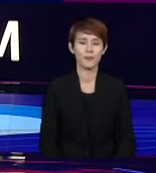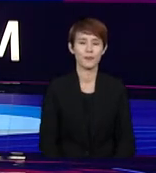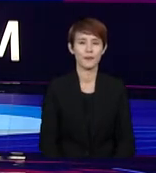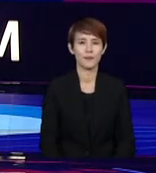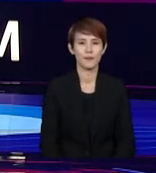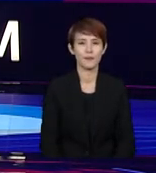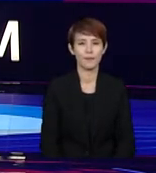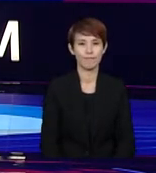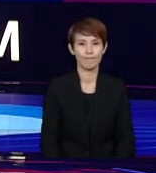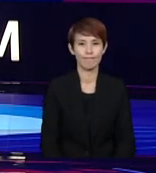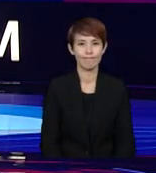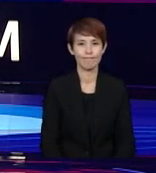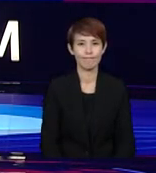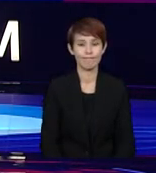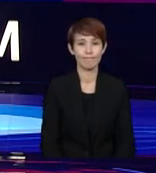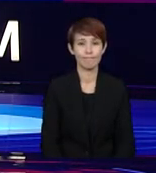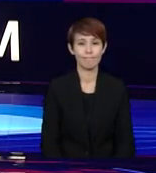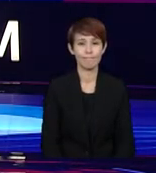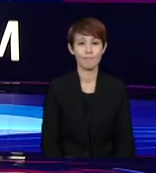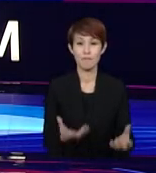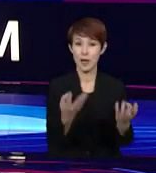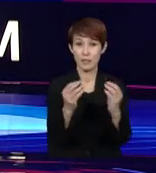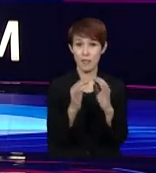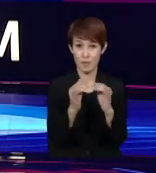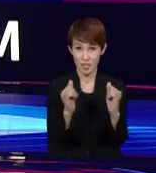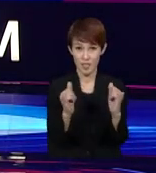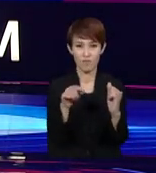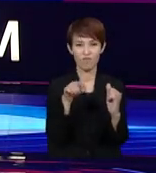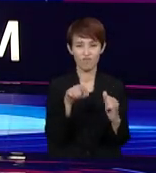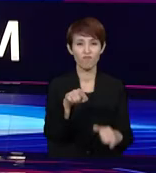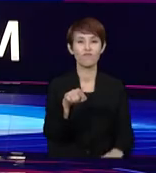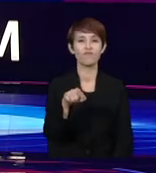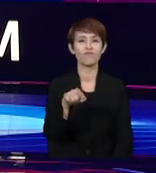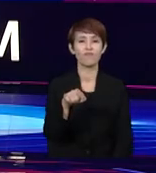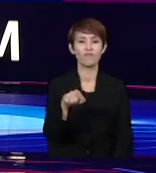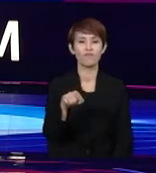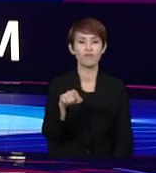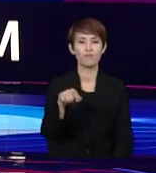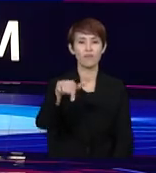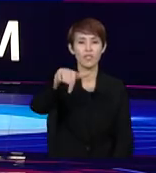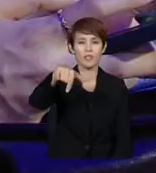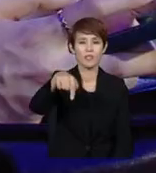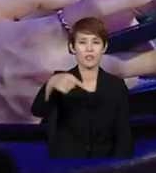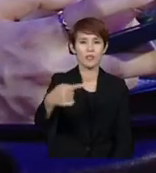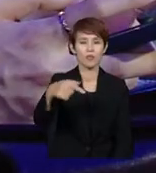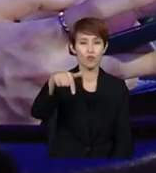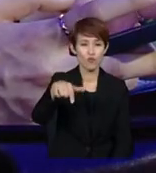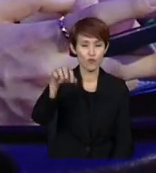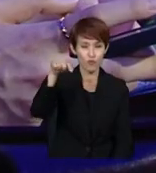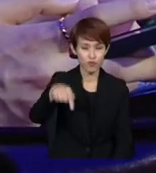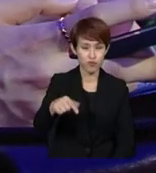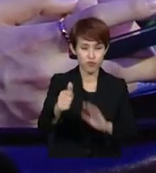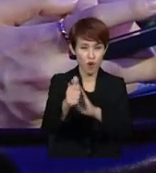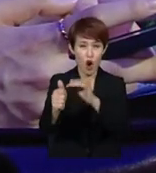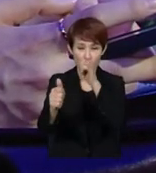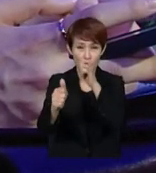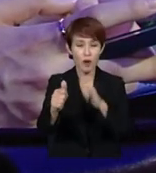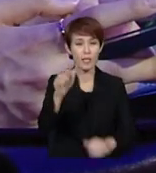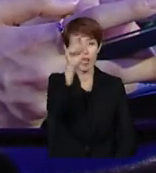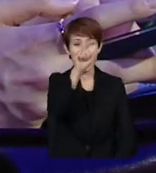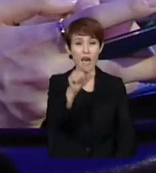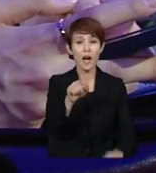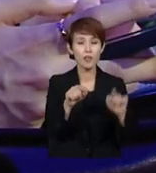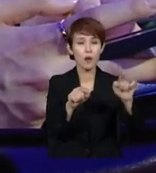banal. Why did Meloni win? Did Meloni win because lots of Italians all of a sudden said, yeah, we want to go back to some kind of fascism? No.